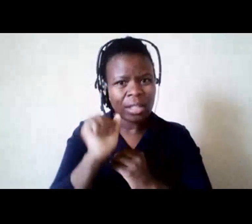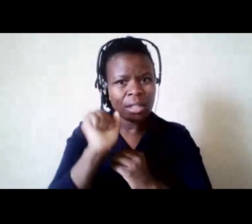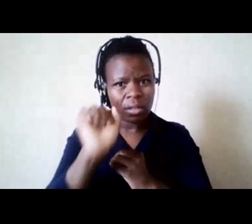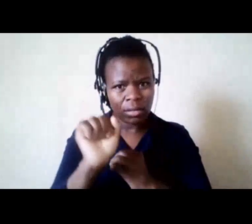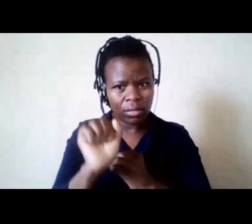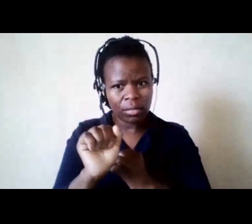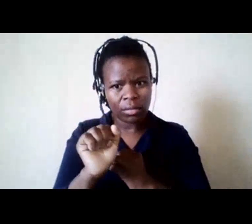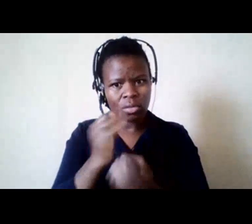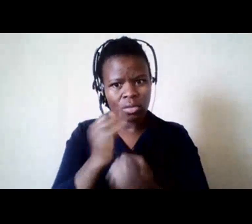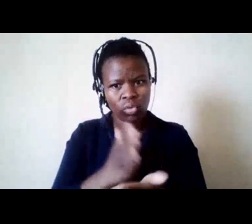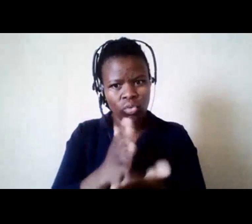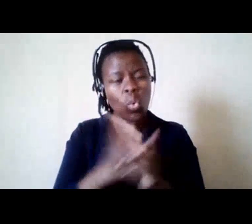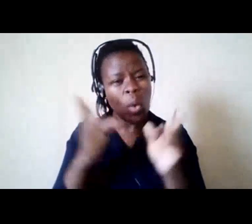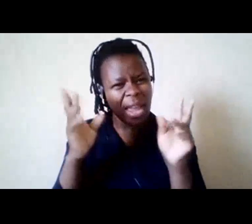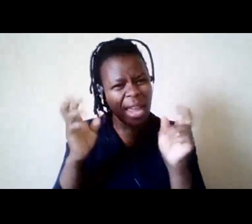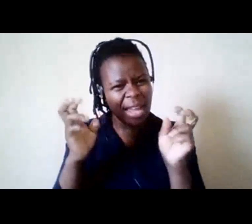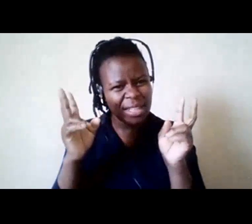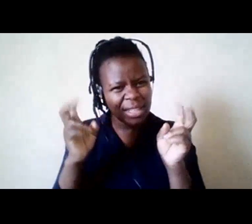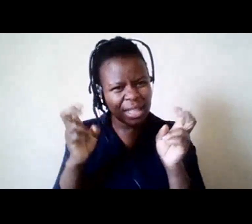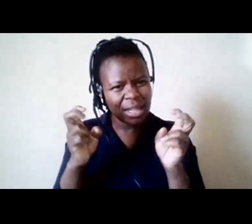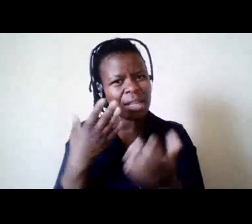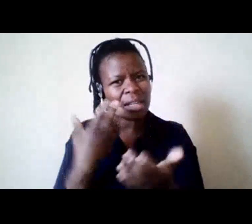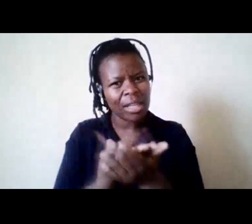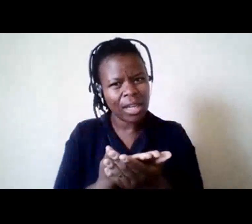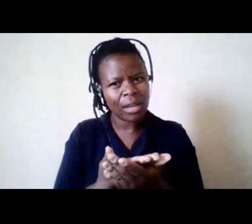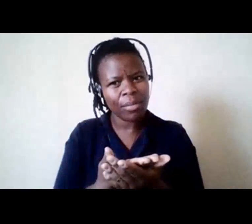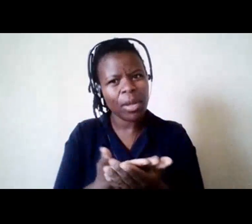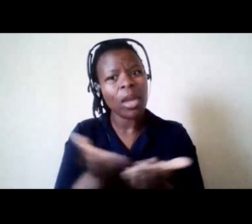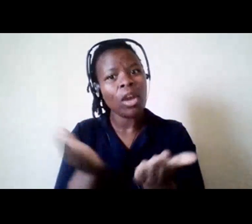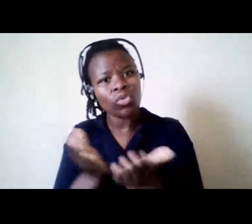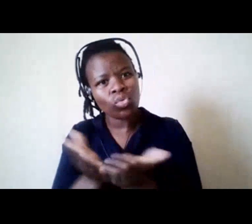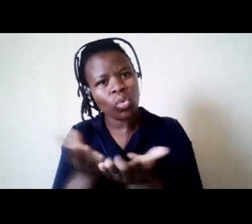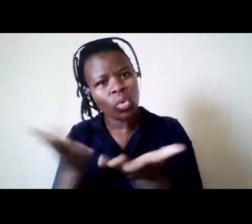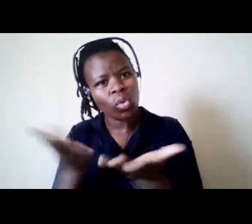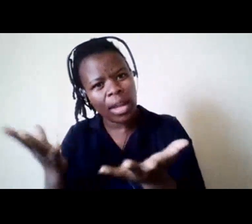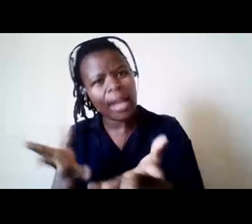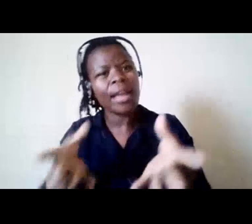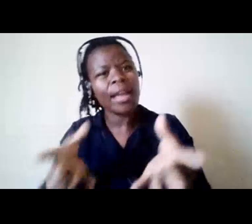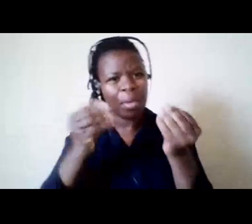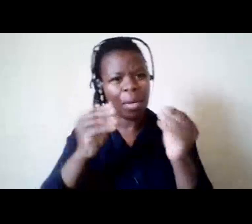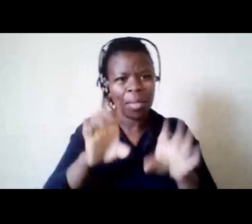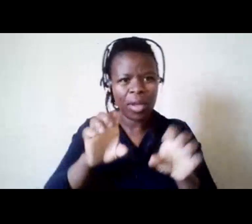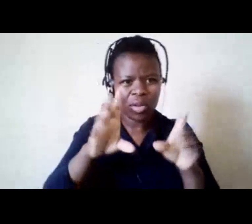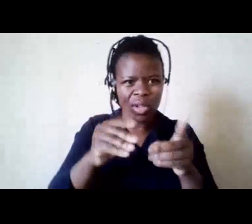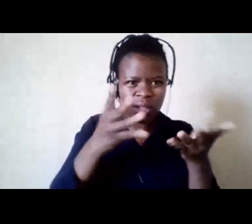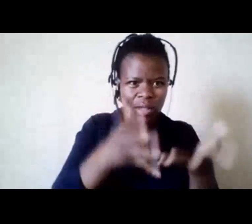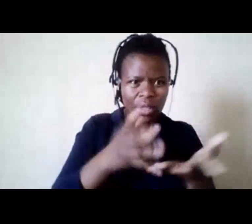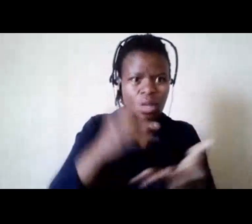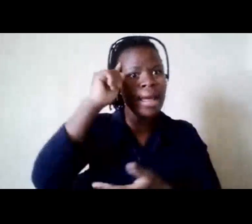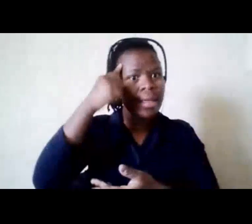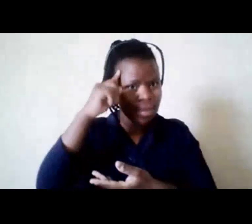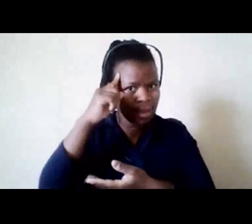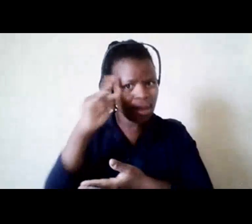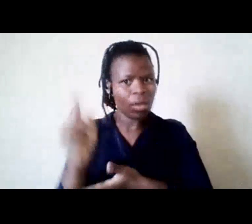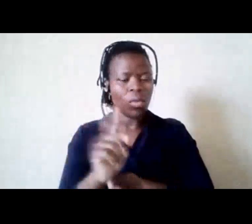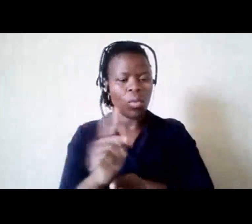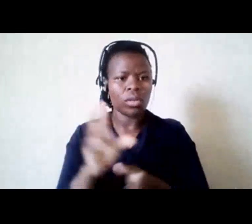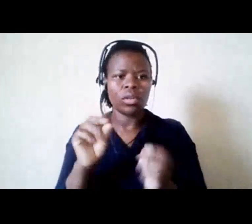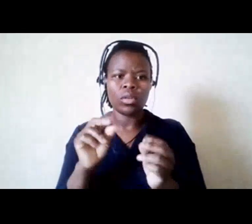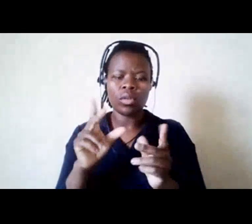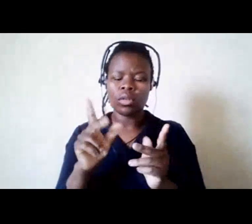to be at a particular school, getting a particular education. So I think that, you know,